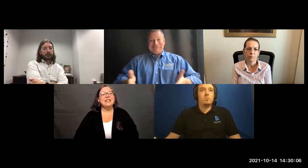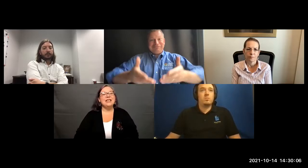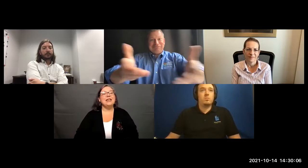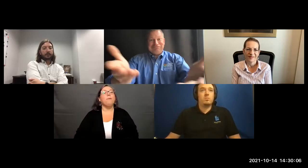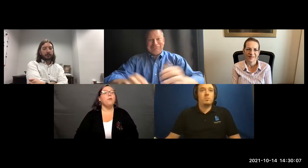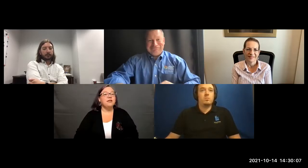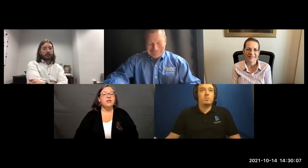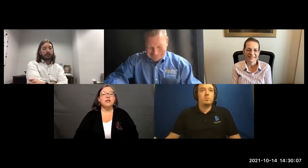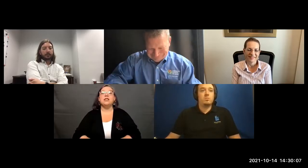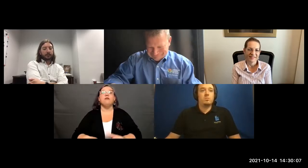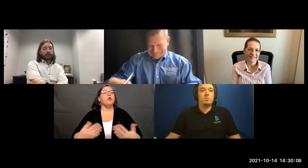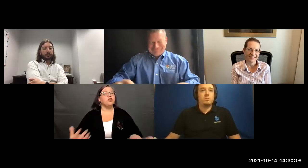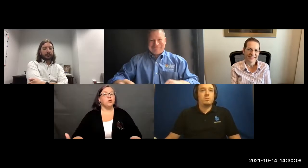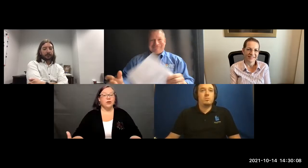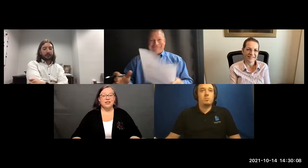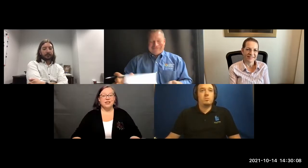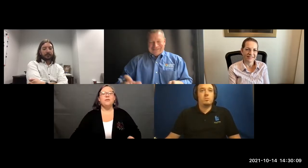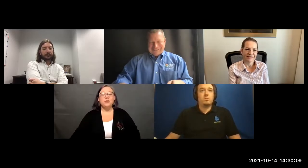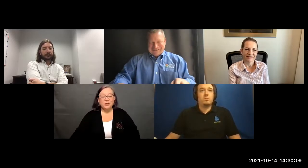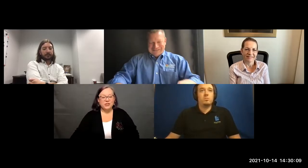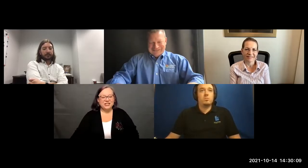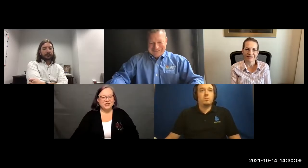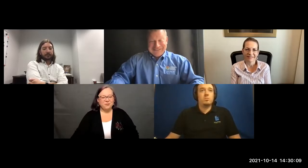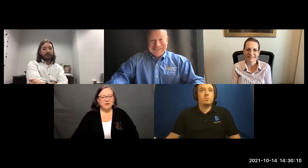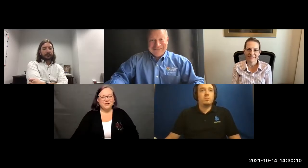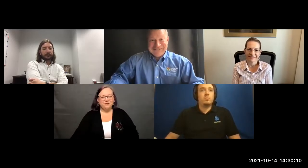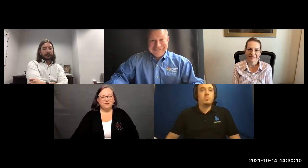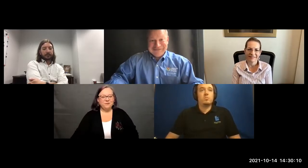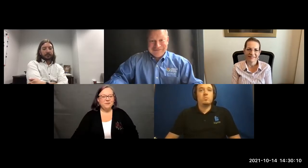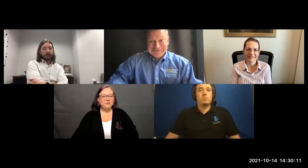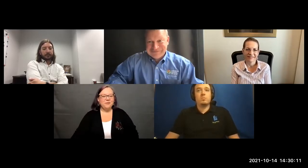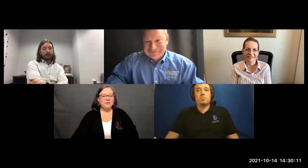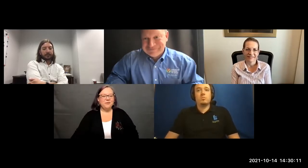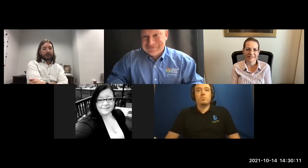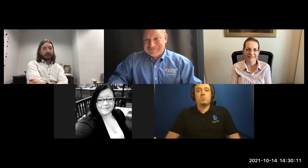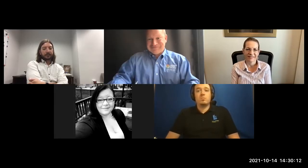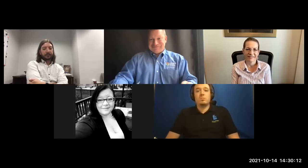That's the purpose of this. The floor is yours. Switching interpreters.